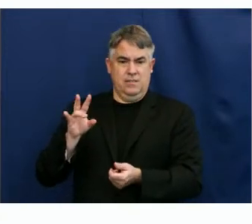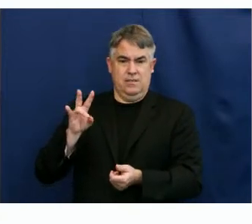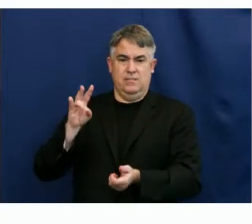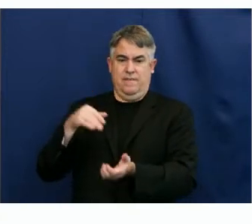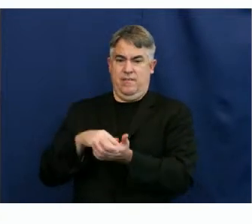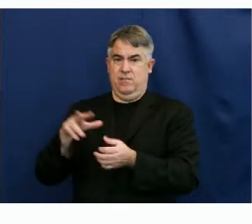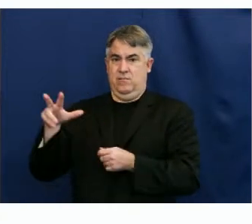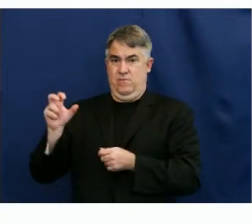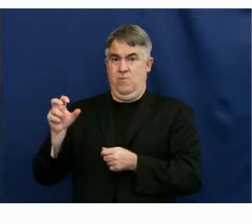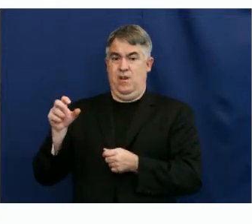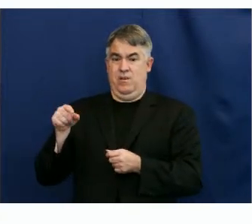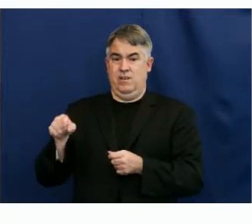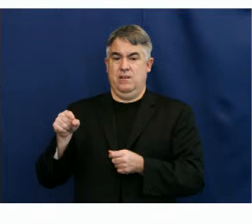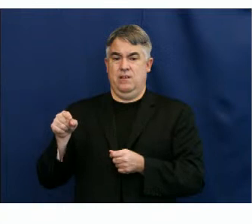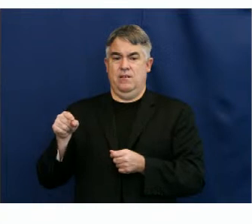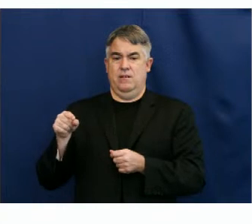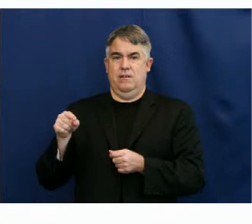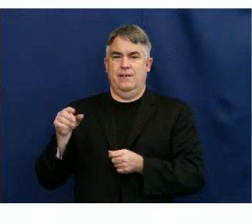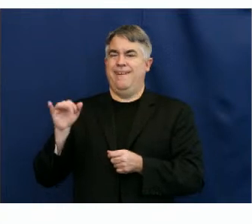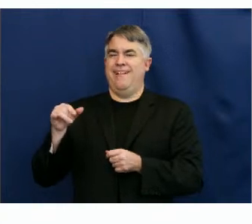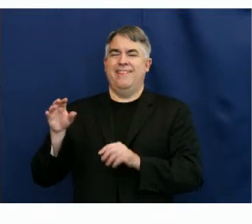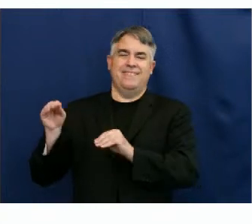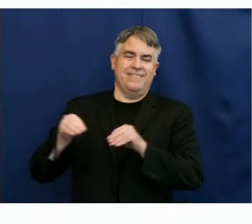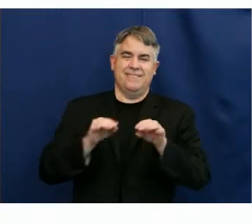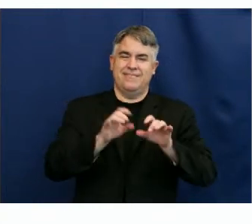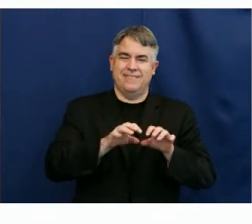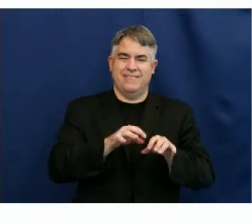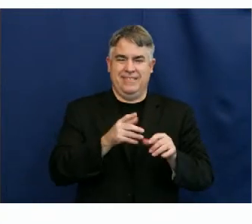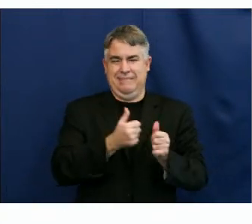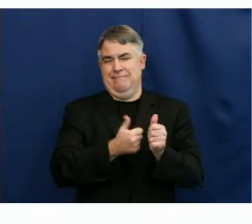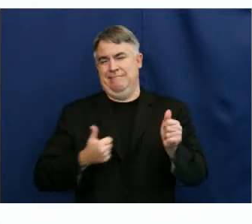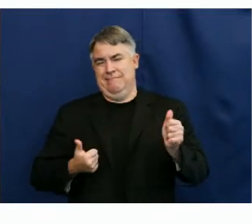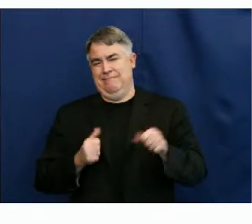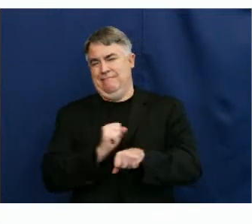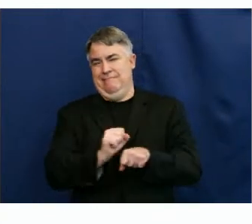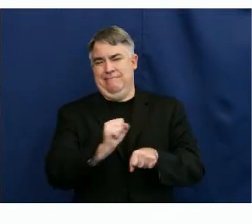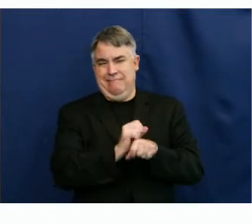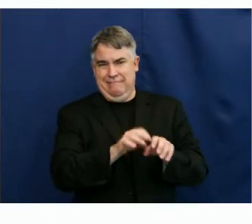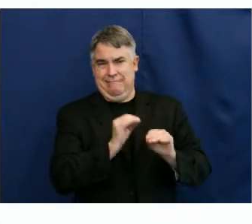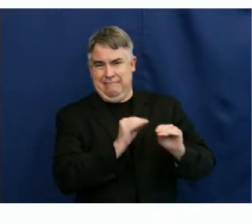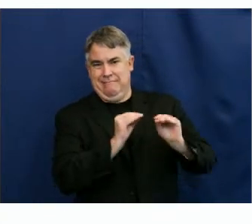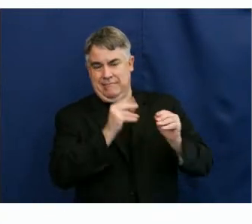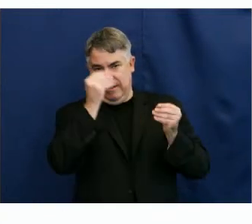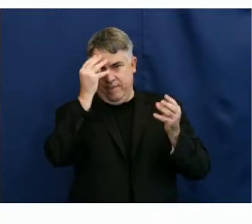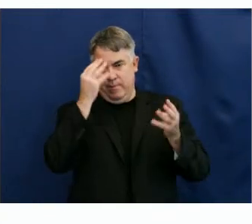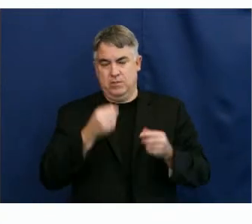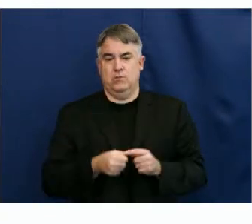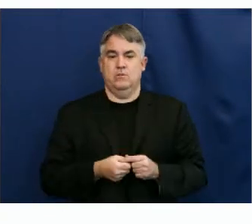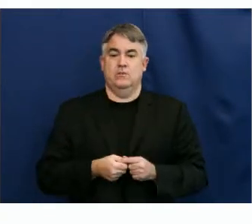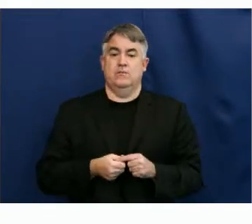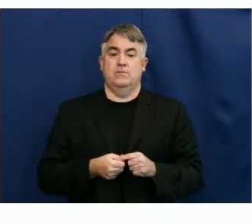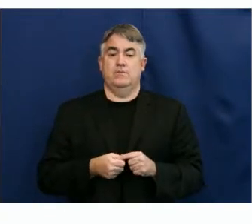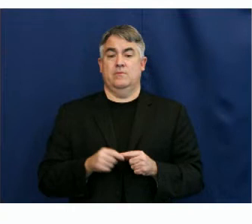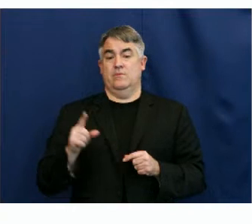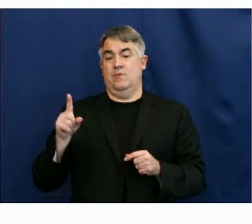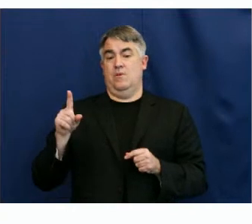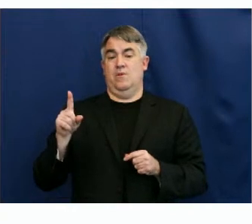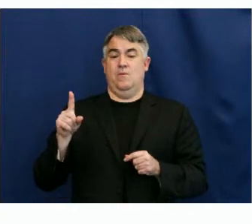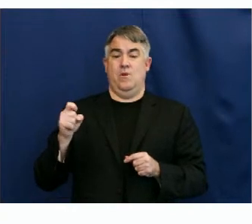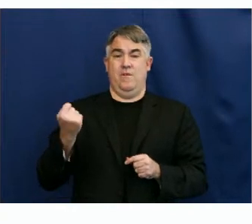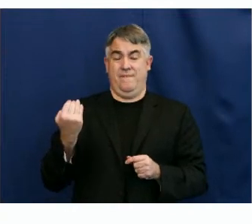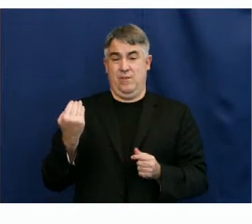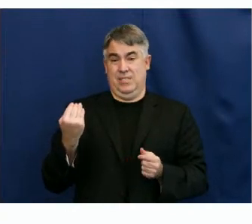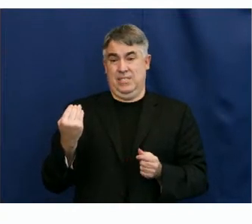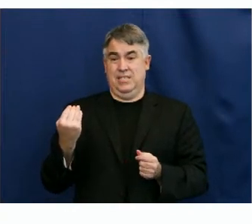the documentation. And then you see the significantly large number there that is to be administered. Those are appointments coming up. Obviously, those three